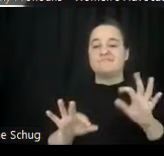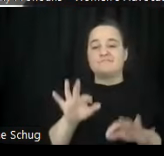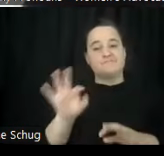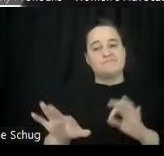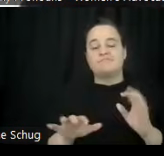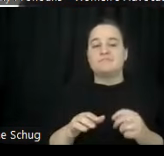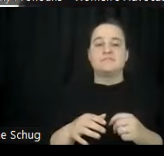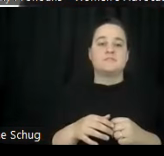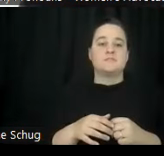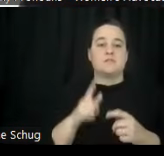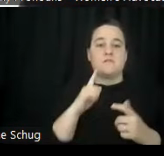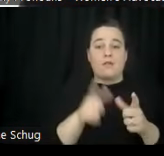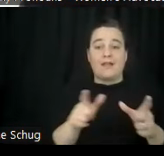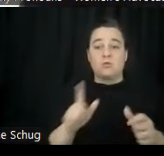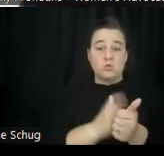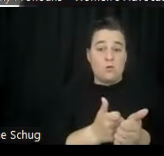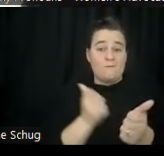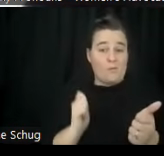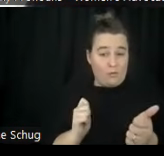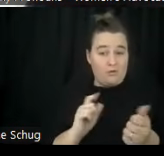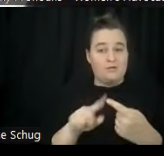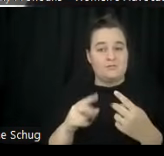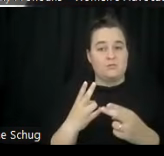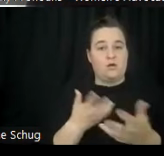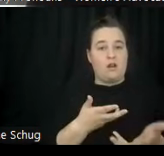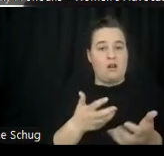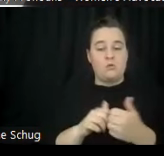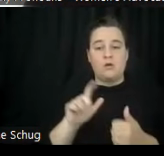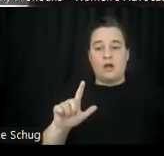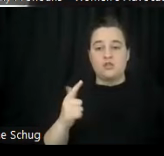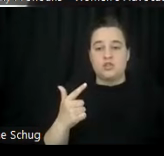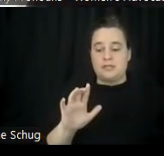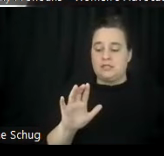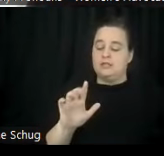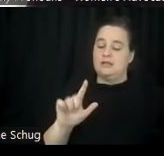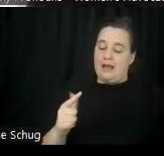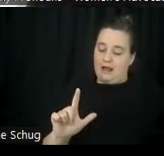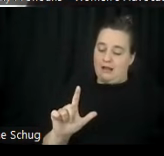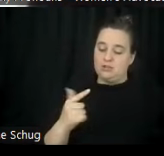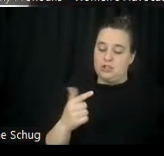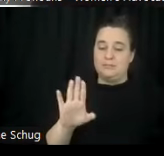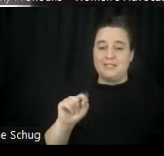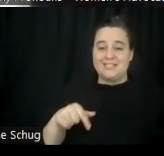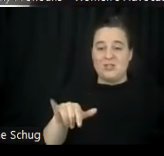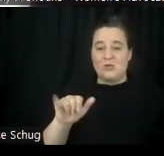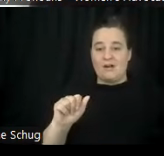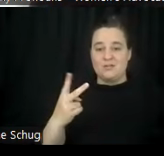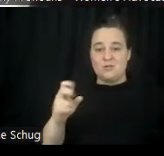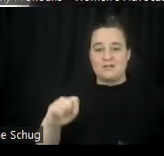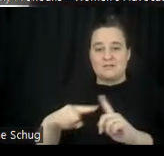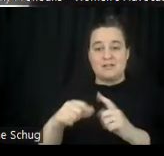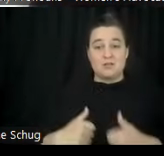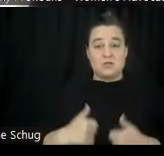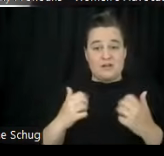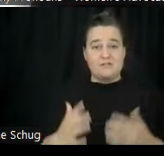of language to avoid when working with LGBTQIA2S+ survivors. And then we also had some more recommendations for what